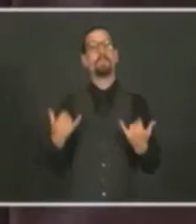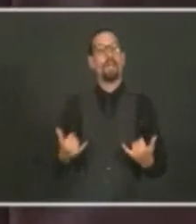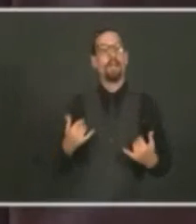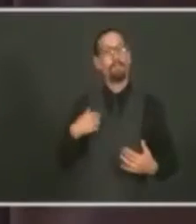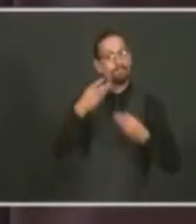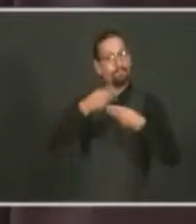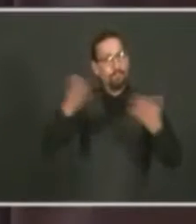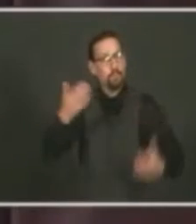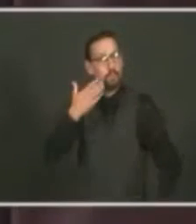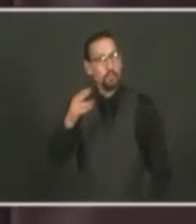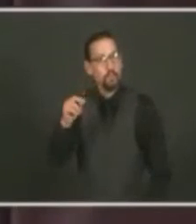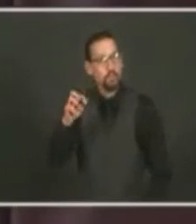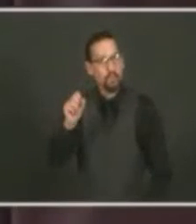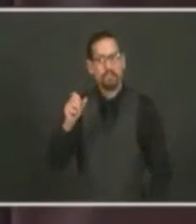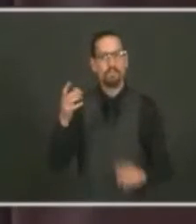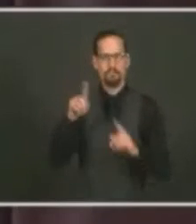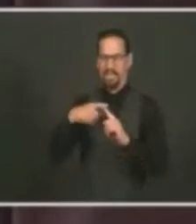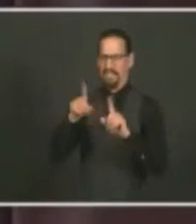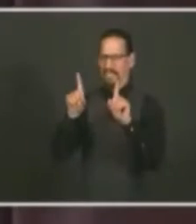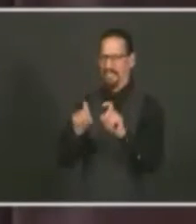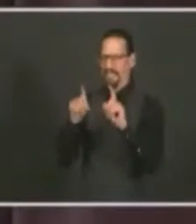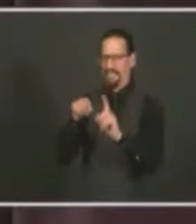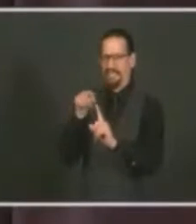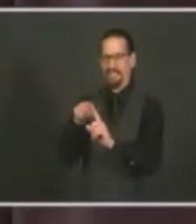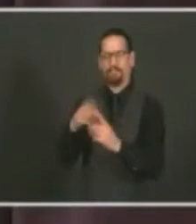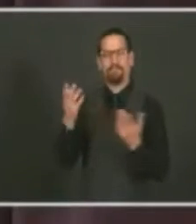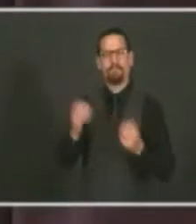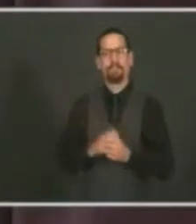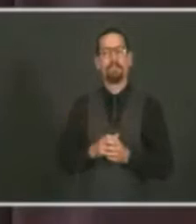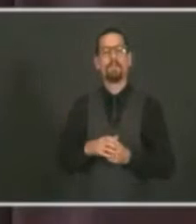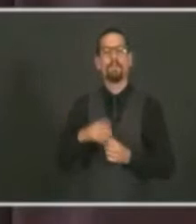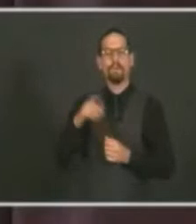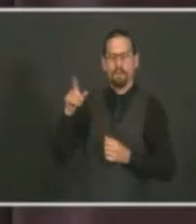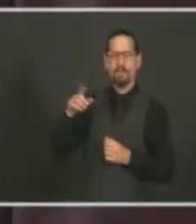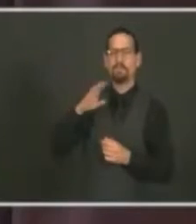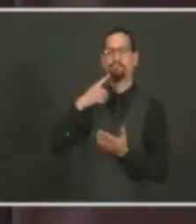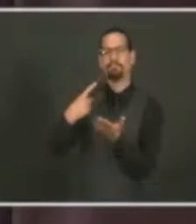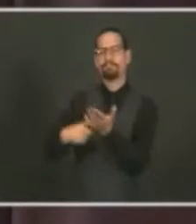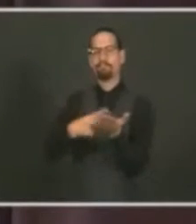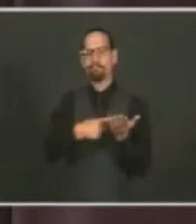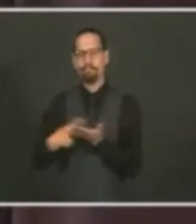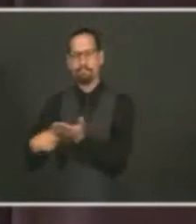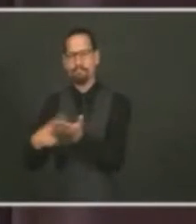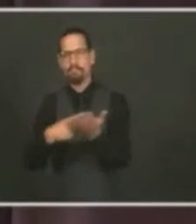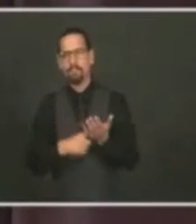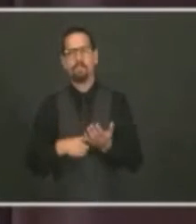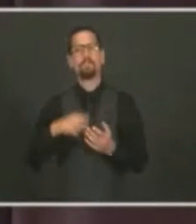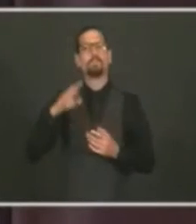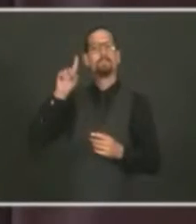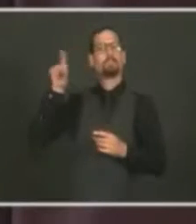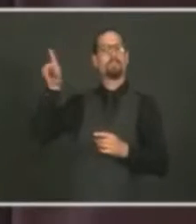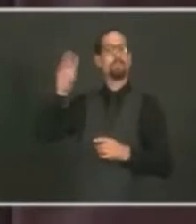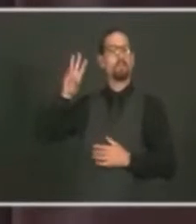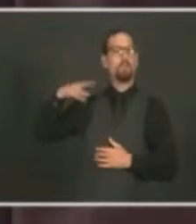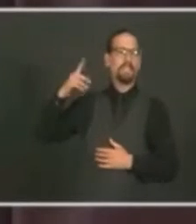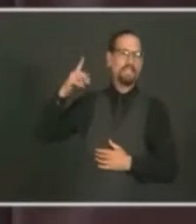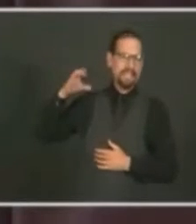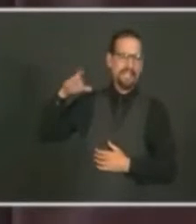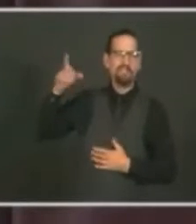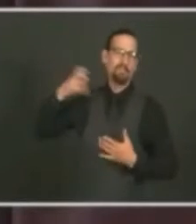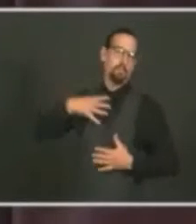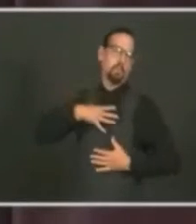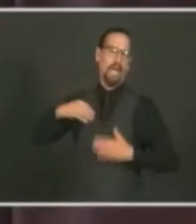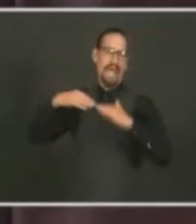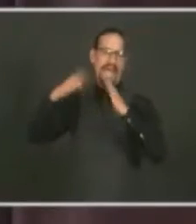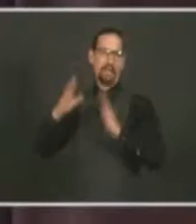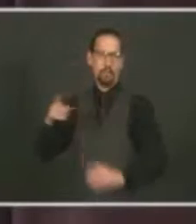ago with the other governors and the White House, and we were notified that this